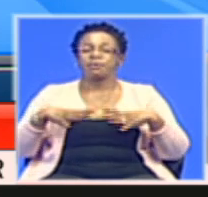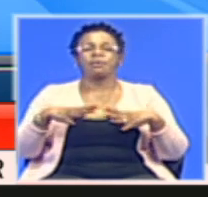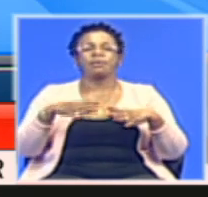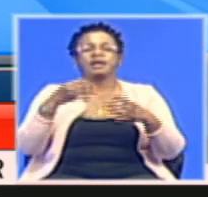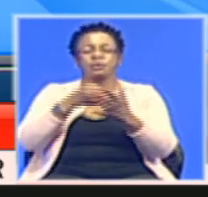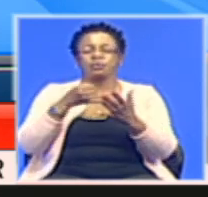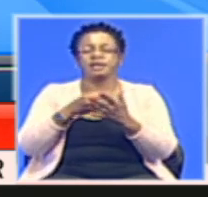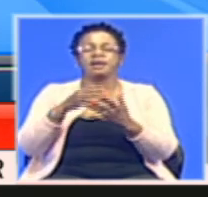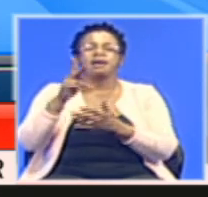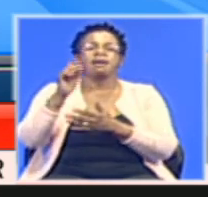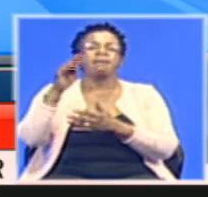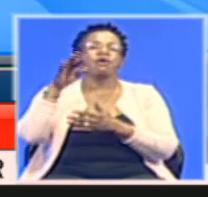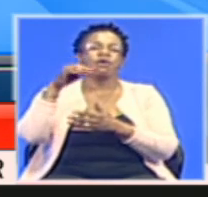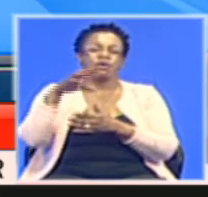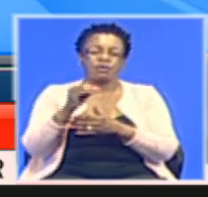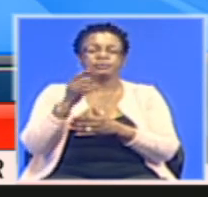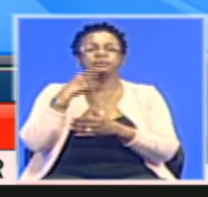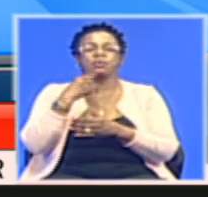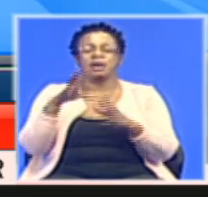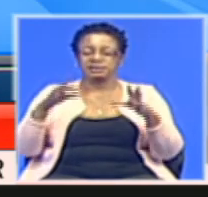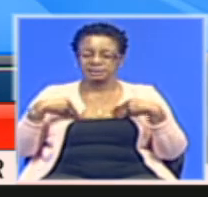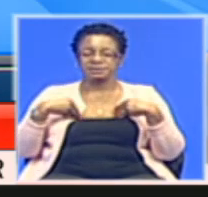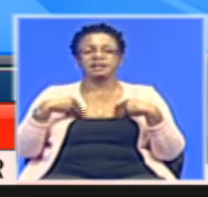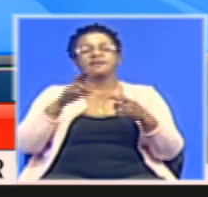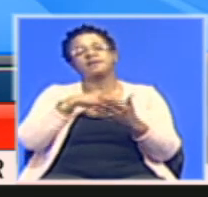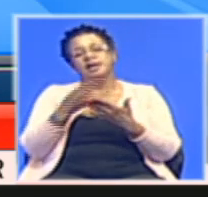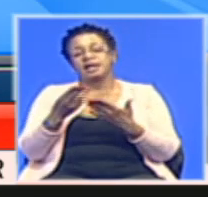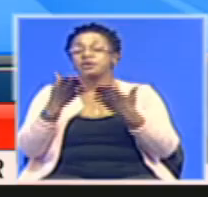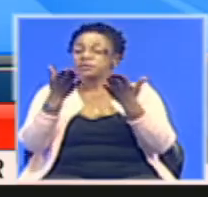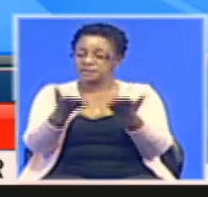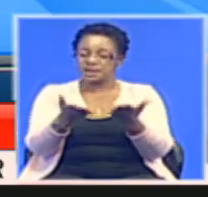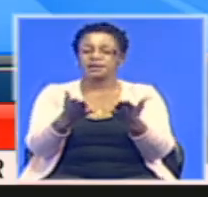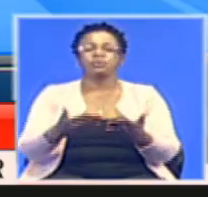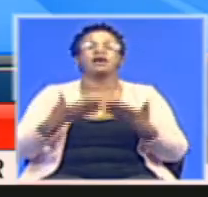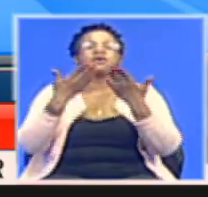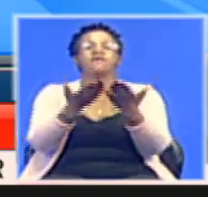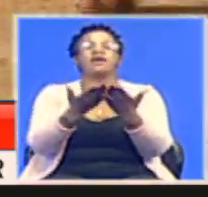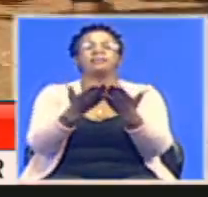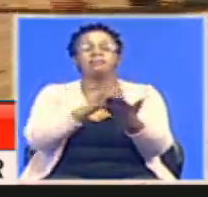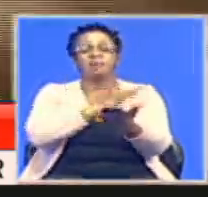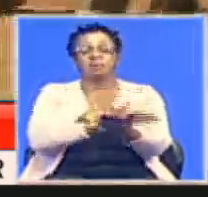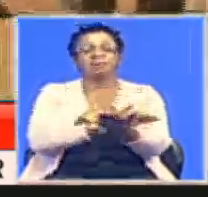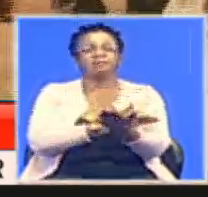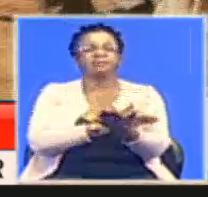William Kabogo, who conceded defeat and was present today to hand over power.